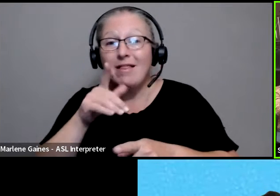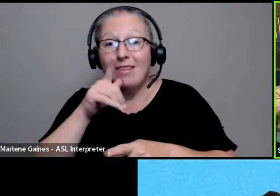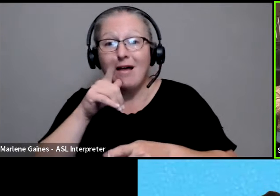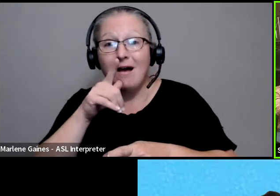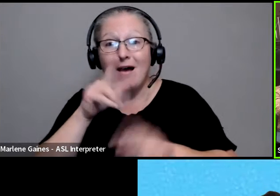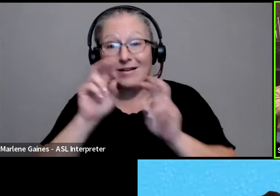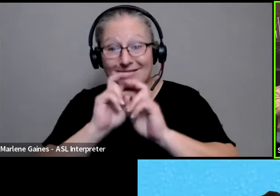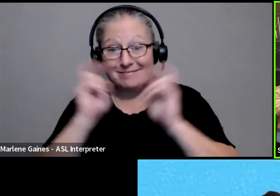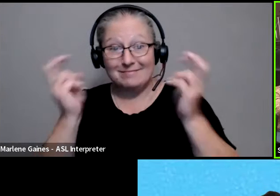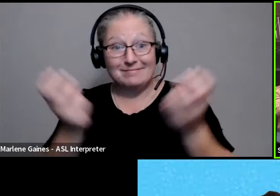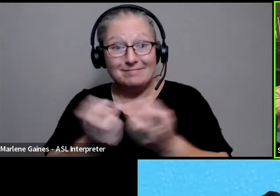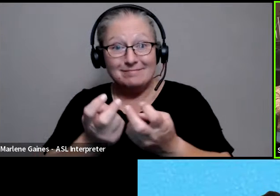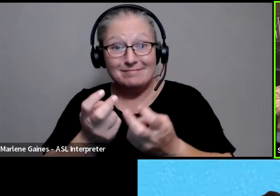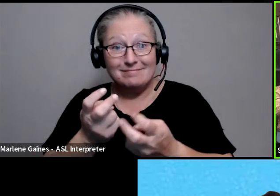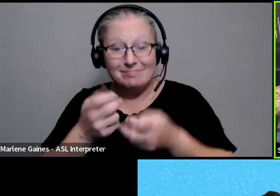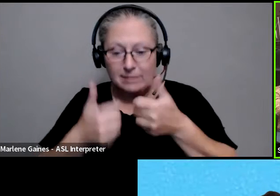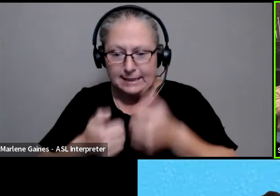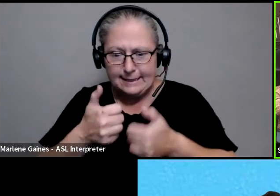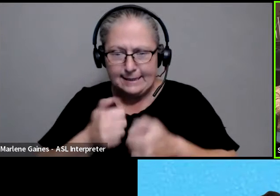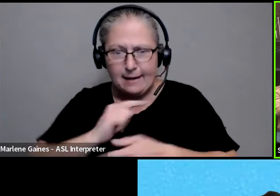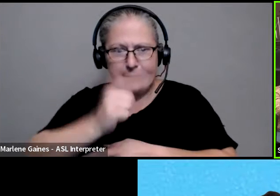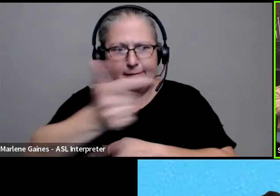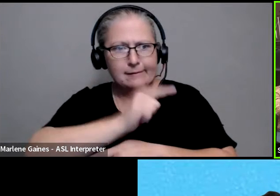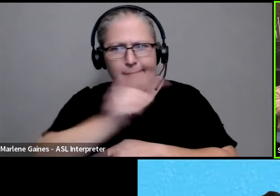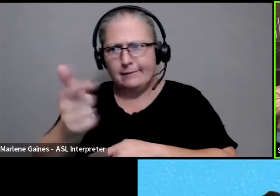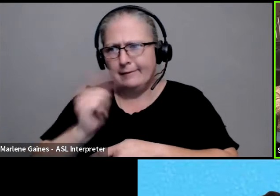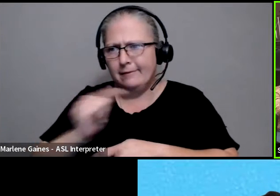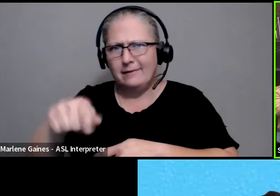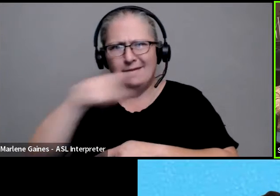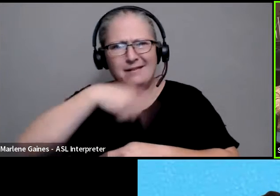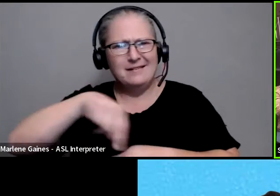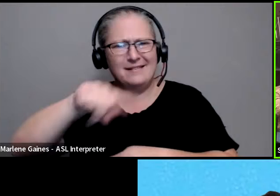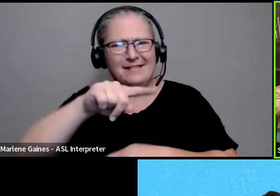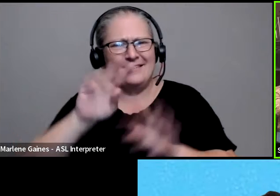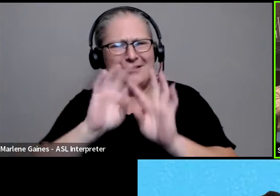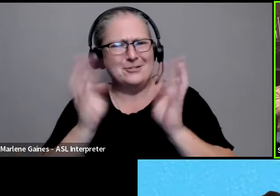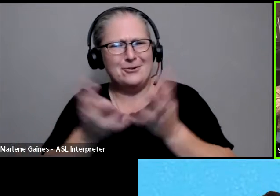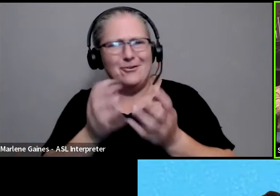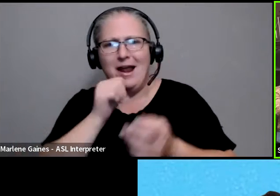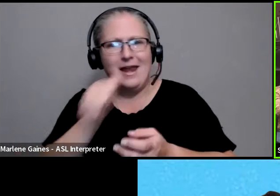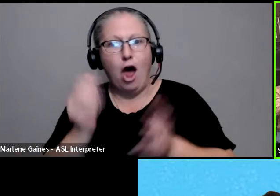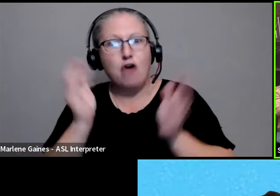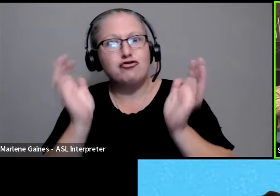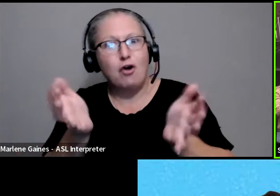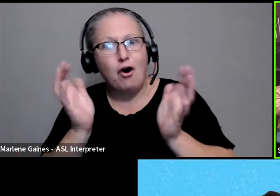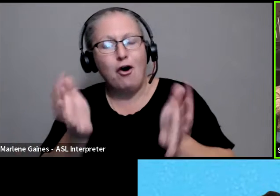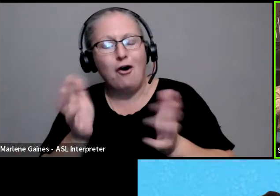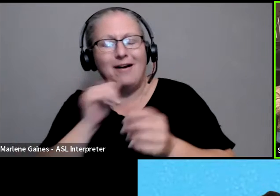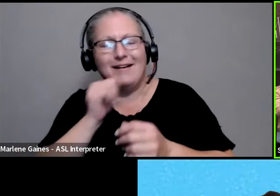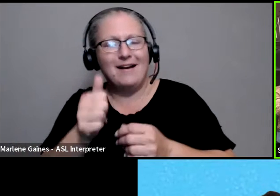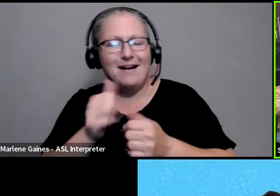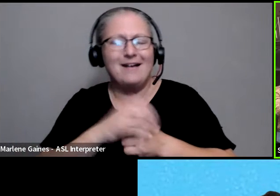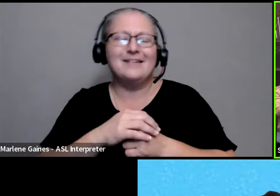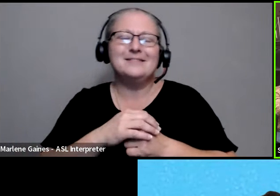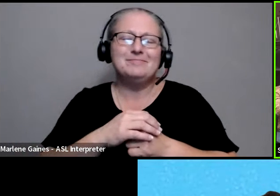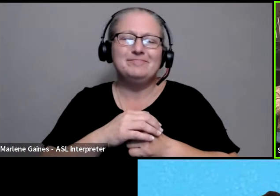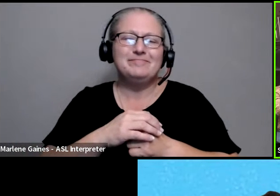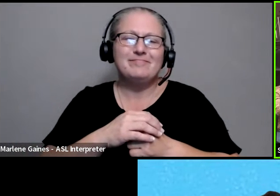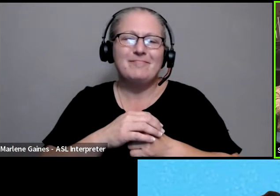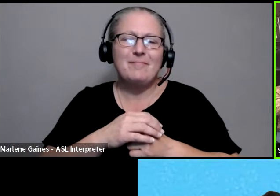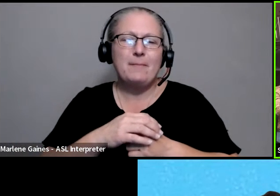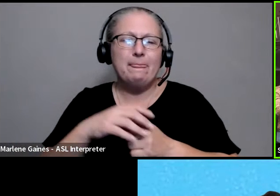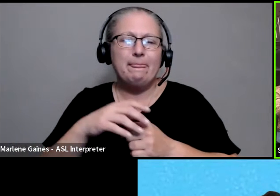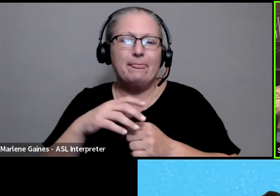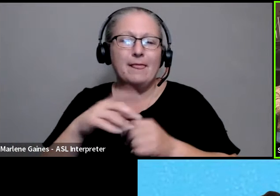in a circle and they're texting each other across, you know, their circle instead of actually speaking to one another. A question